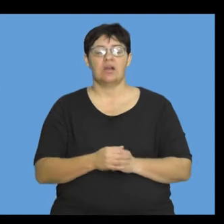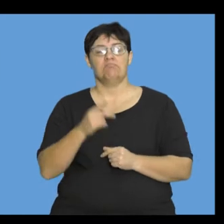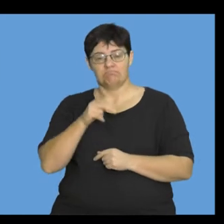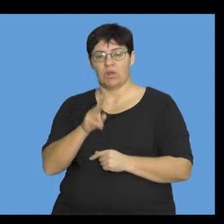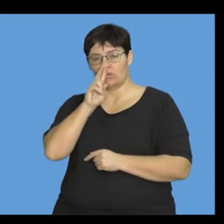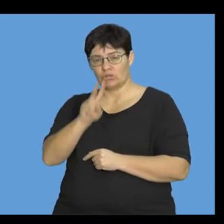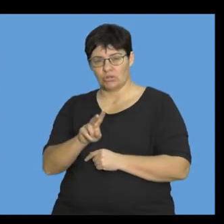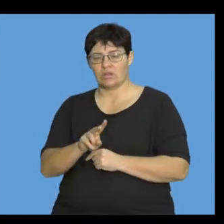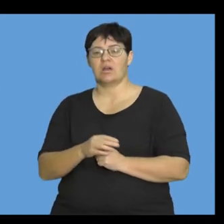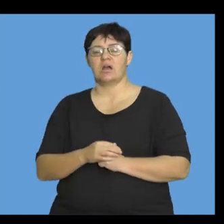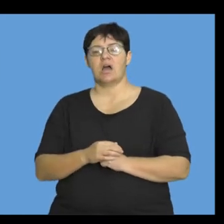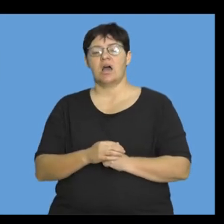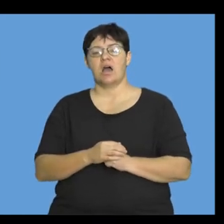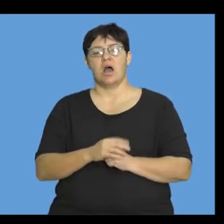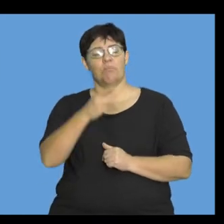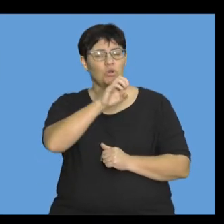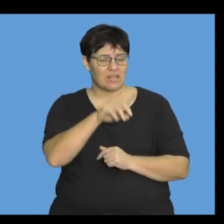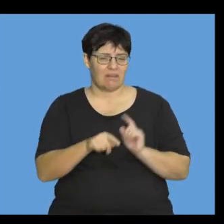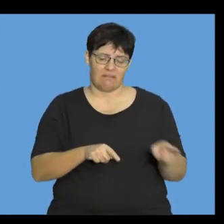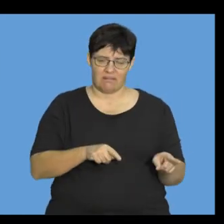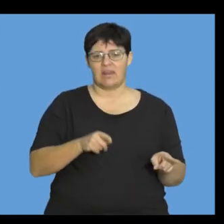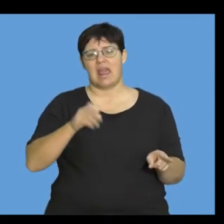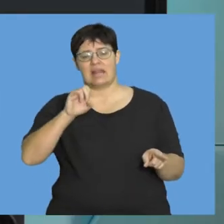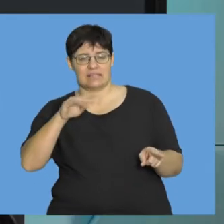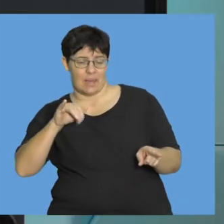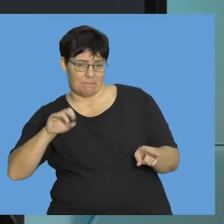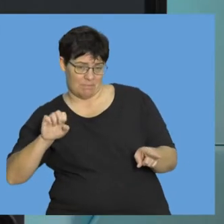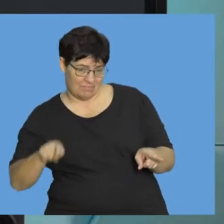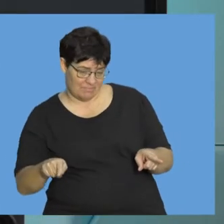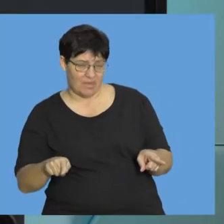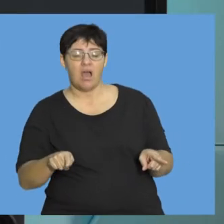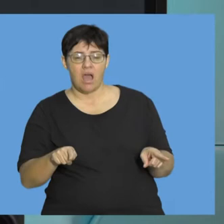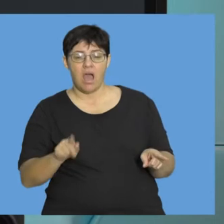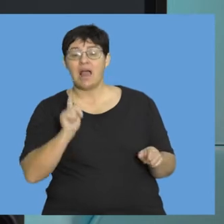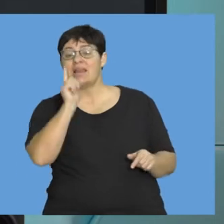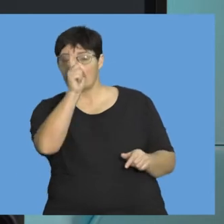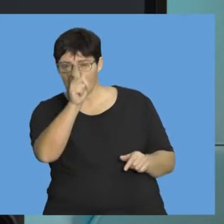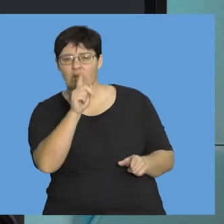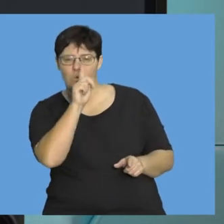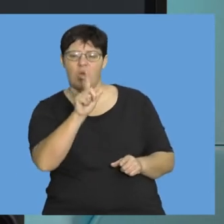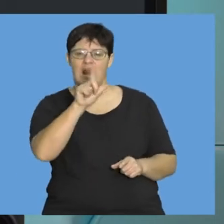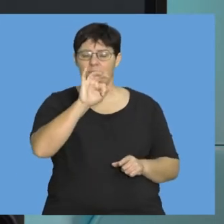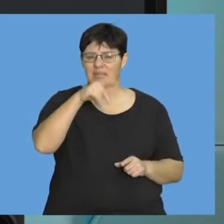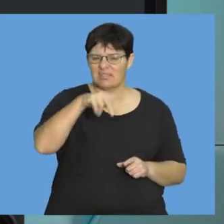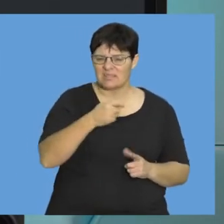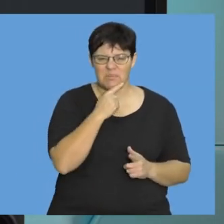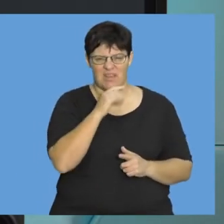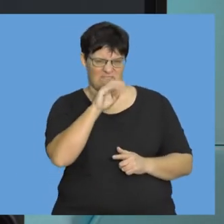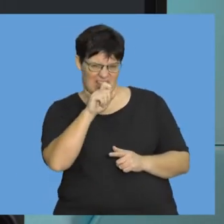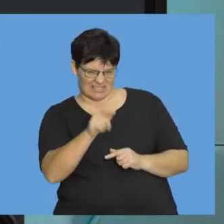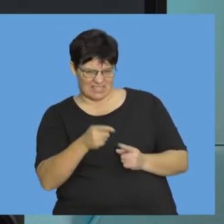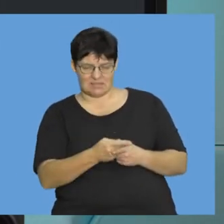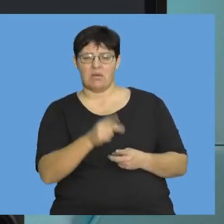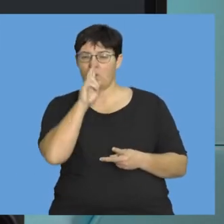look at proteins and enzymes. And in lessons to follow, you guys are going to see we're going to look at lipids, which are fats. We're going to